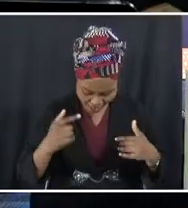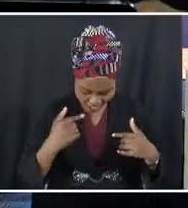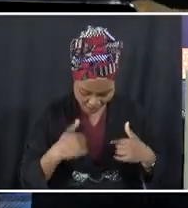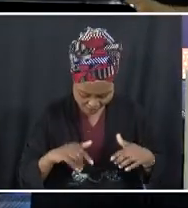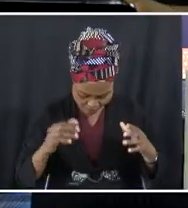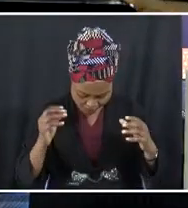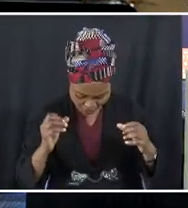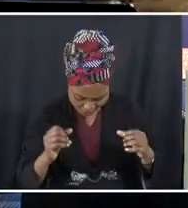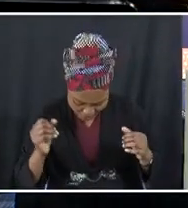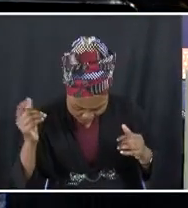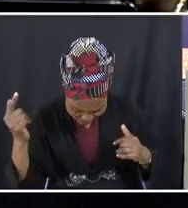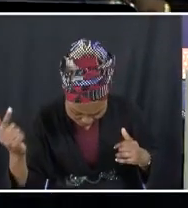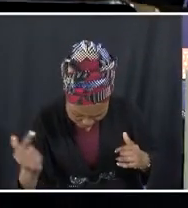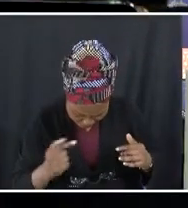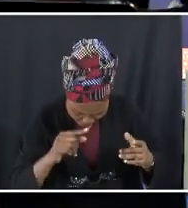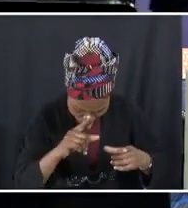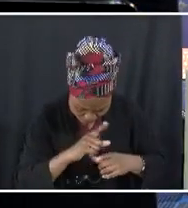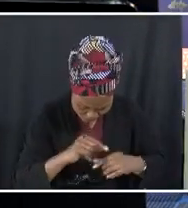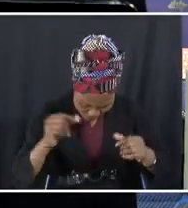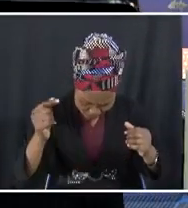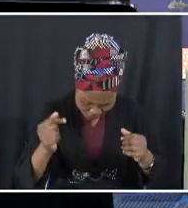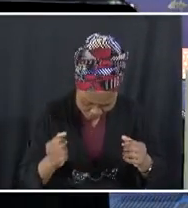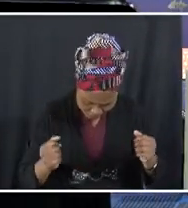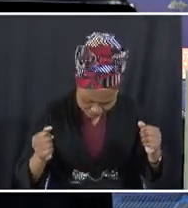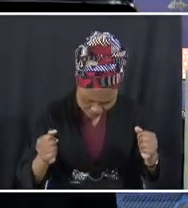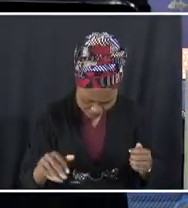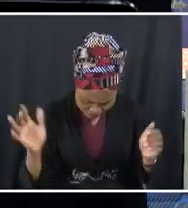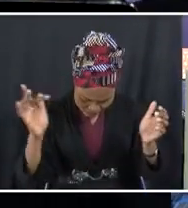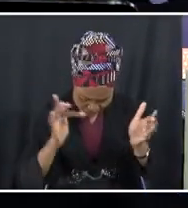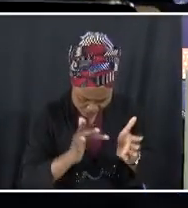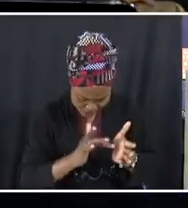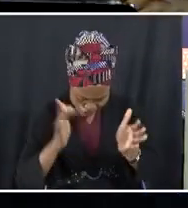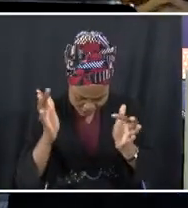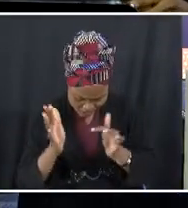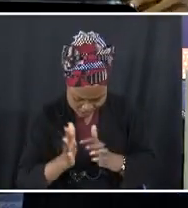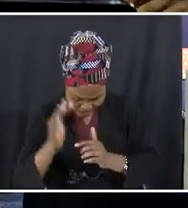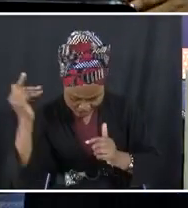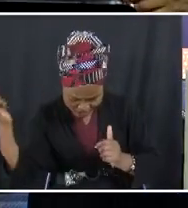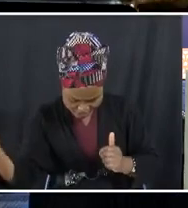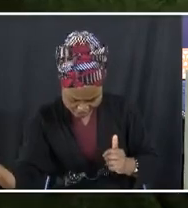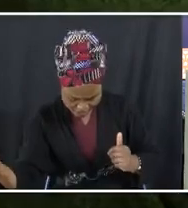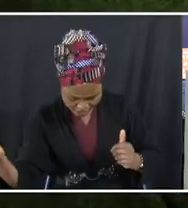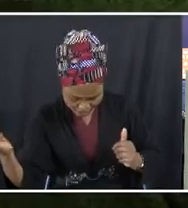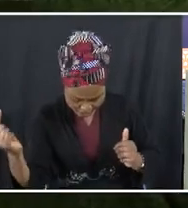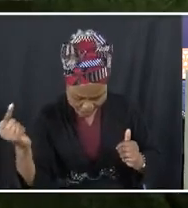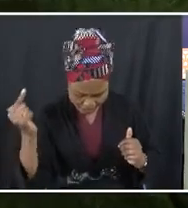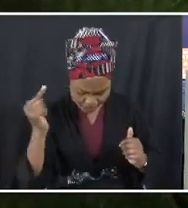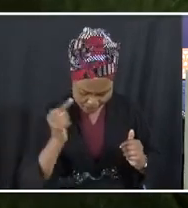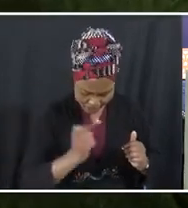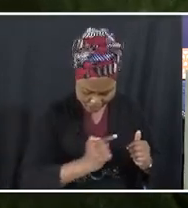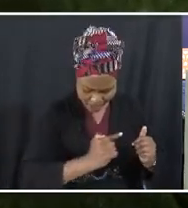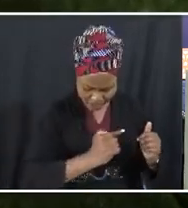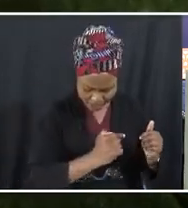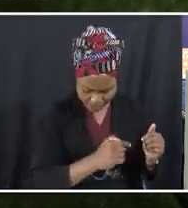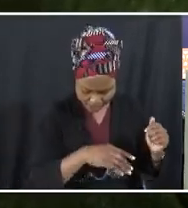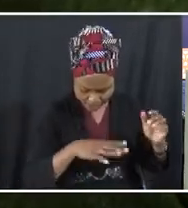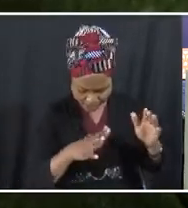again. Heathens of earth tell the vast wandering throng. Jesus is coming